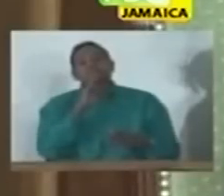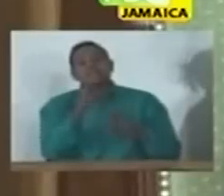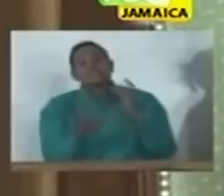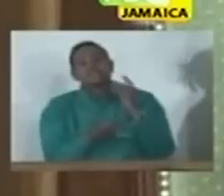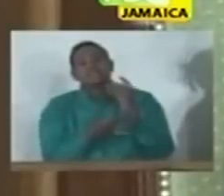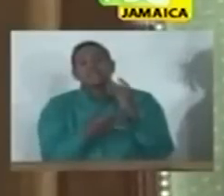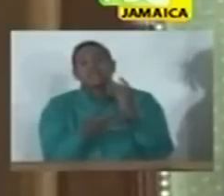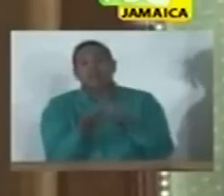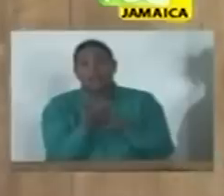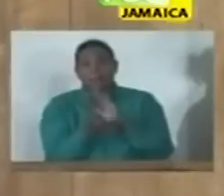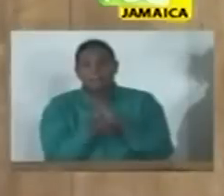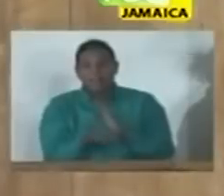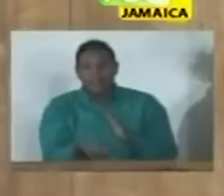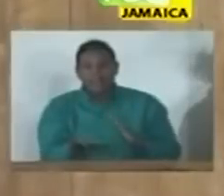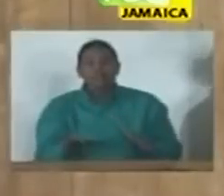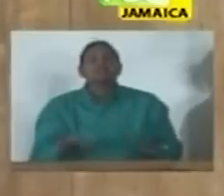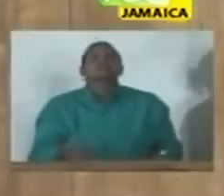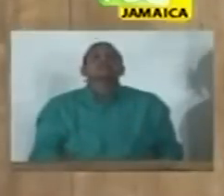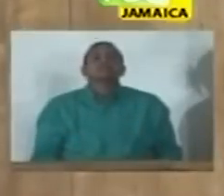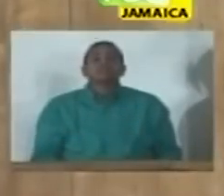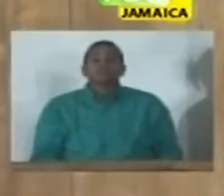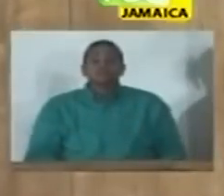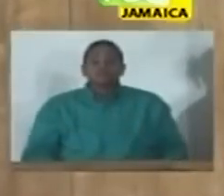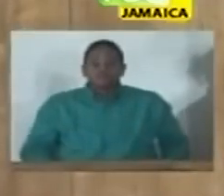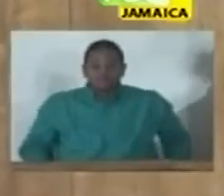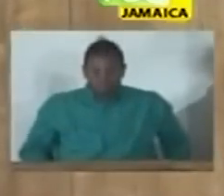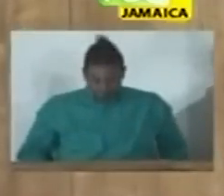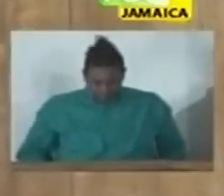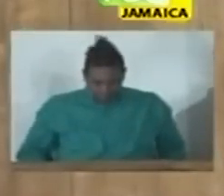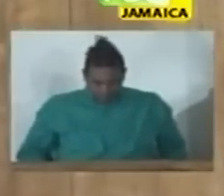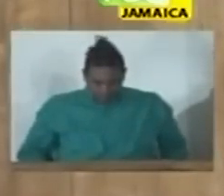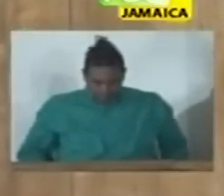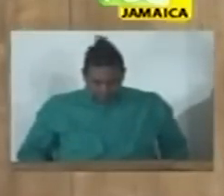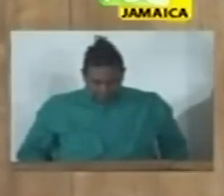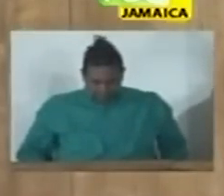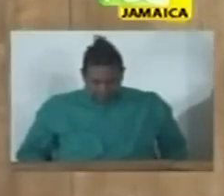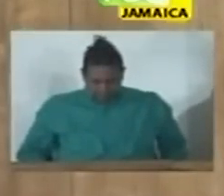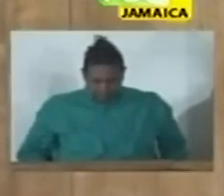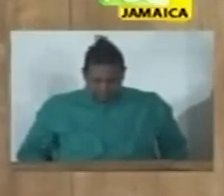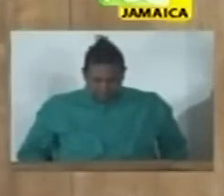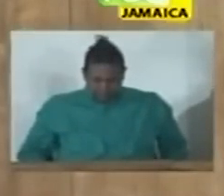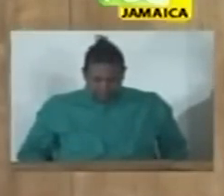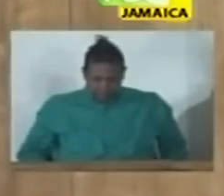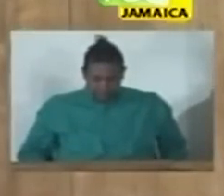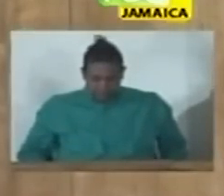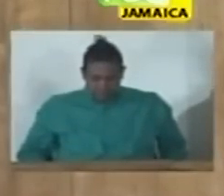bill. Yes. It's a part of extra technical. Yes.